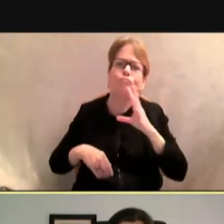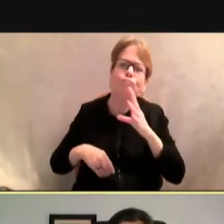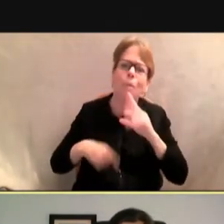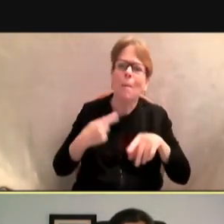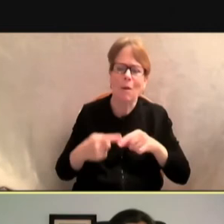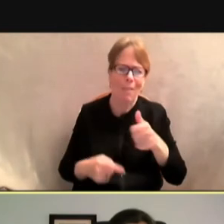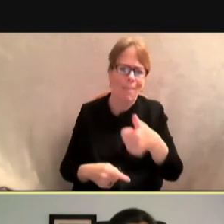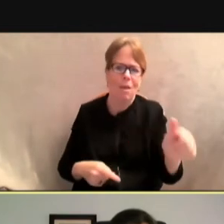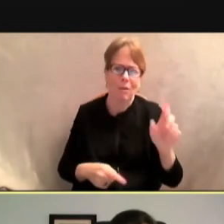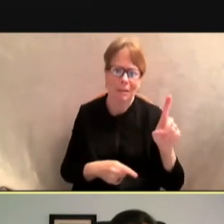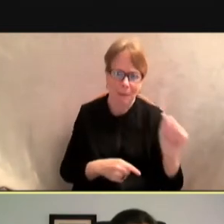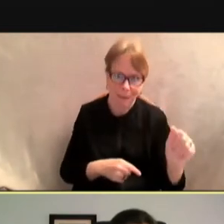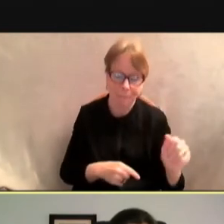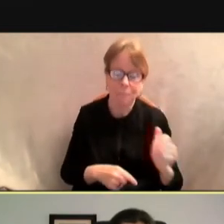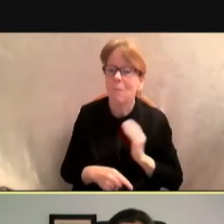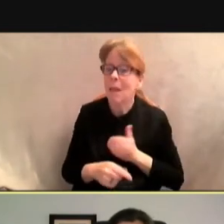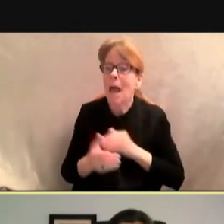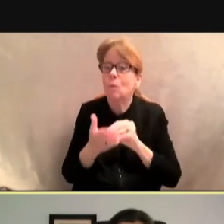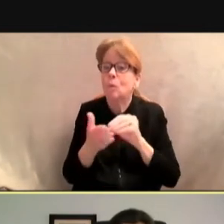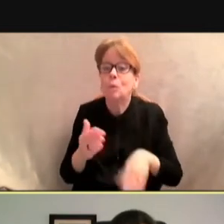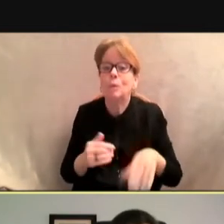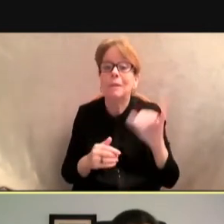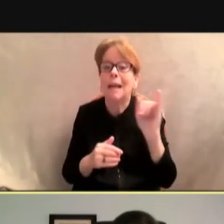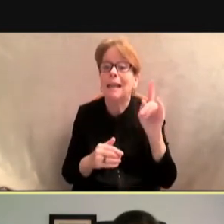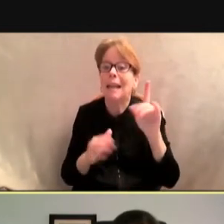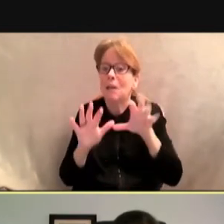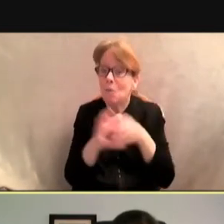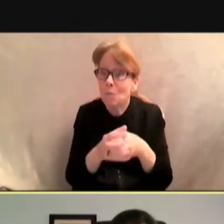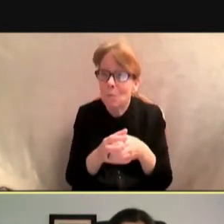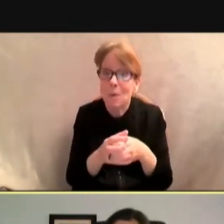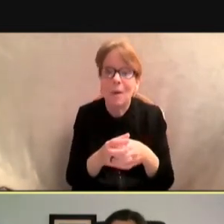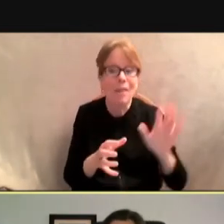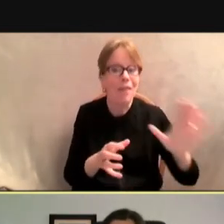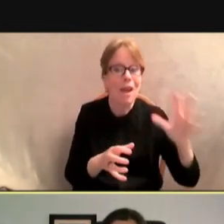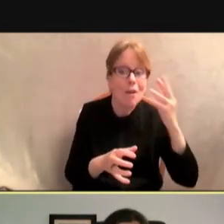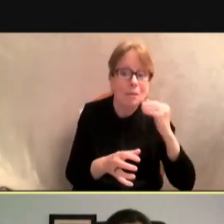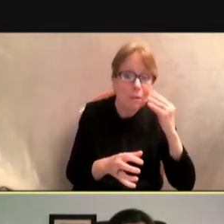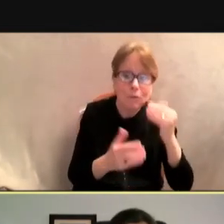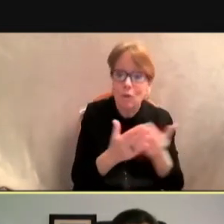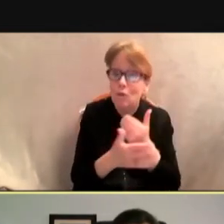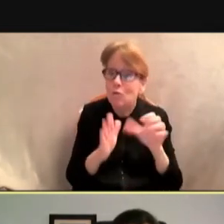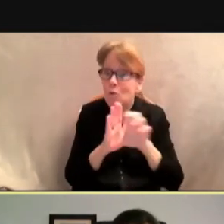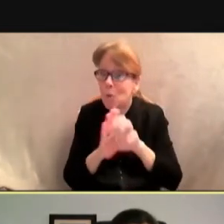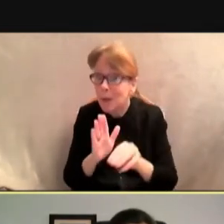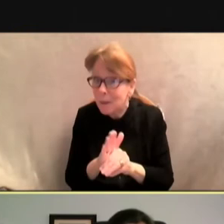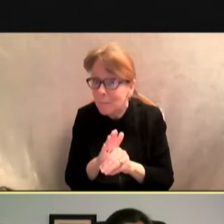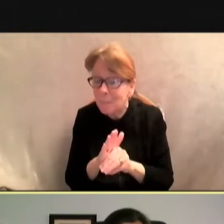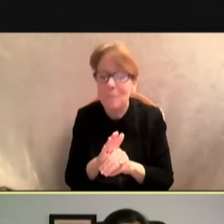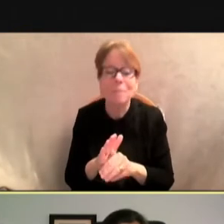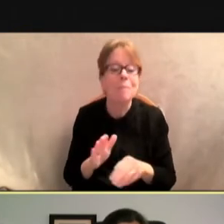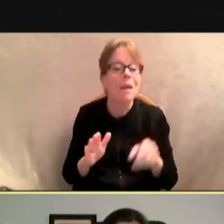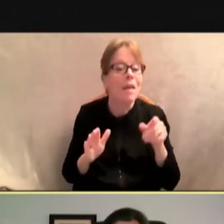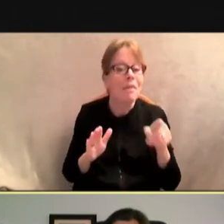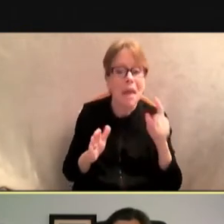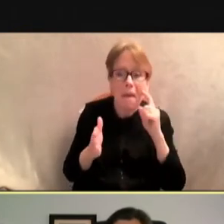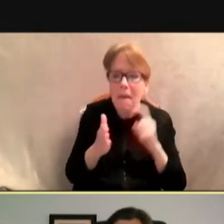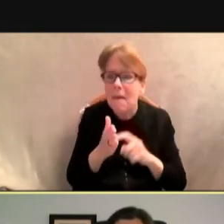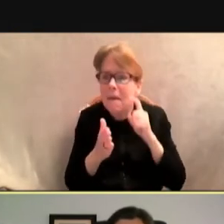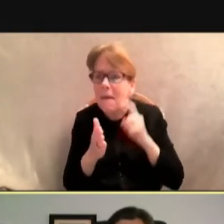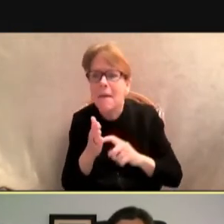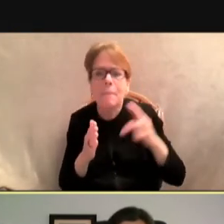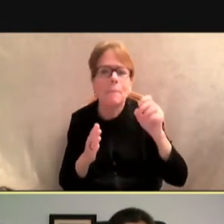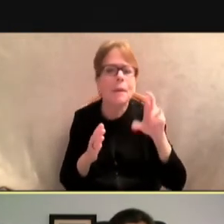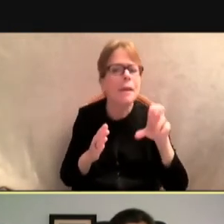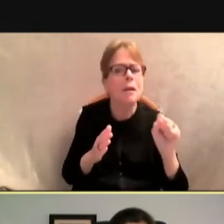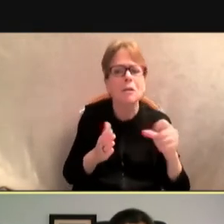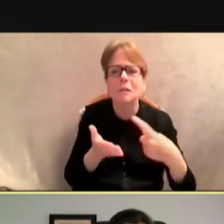student identity group grew out of students' shared experience of the new curriculum. They identified disability connections among their peers as they talked through